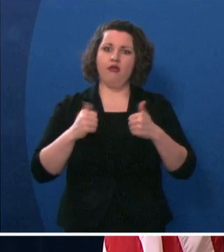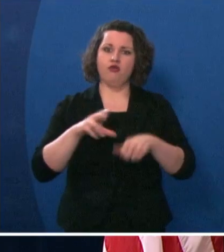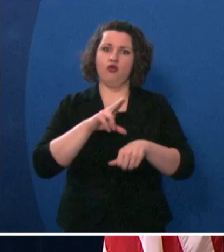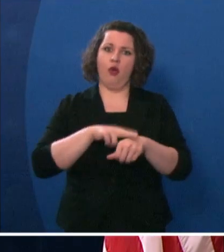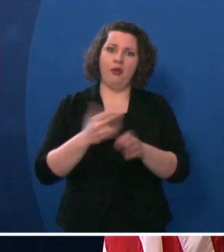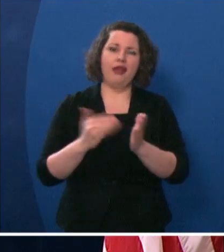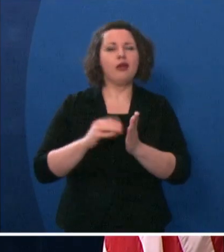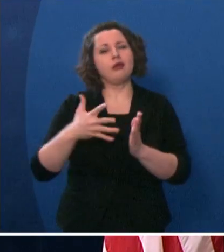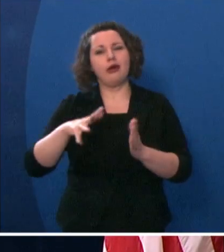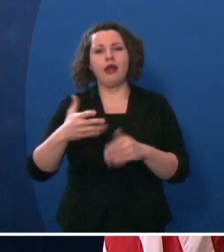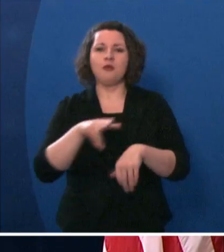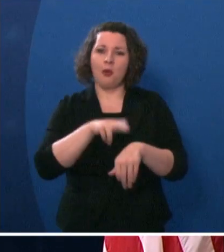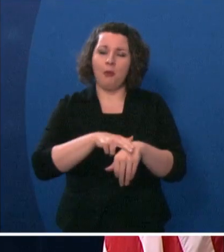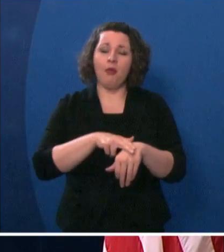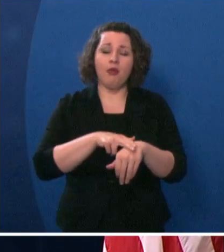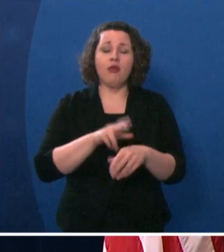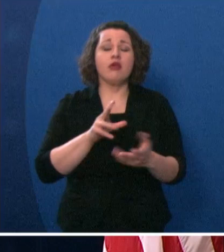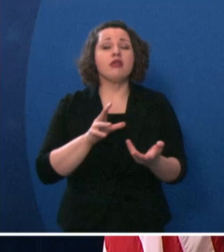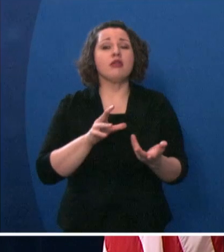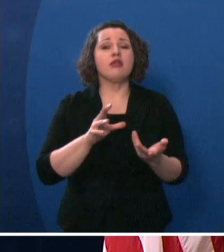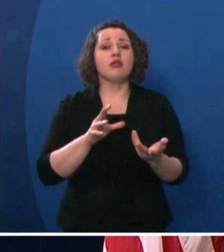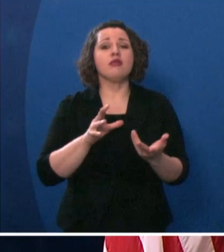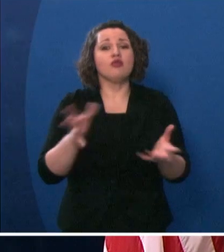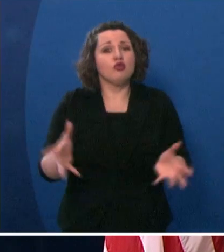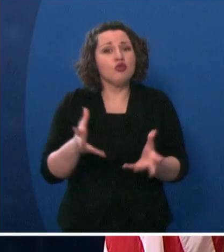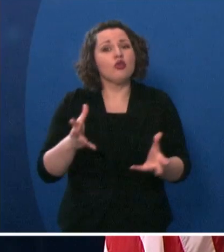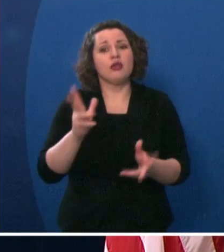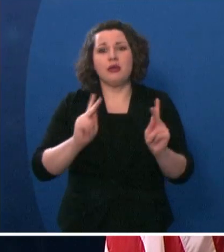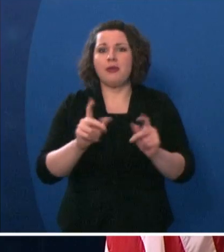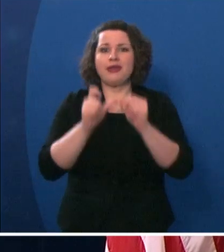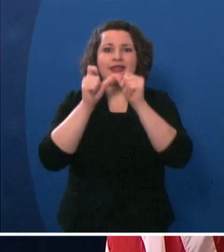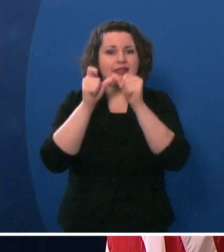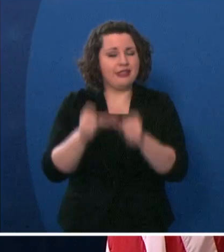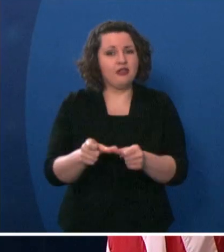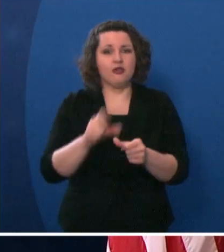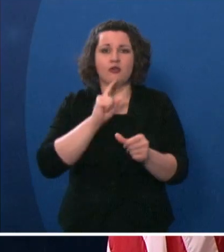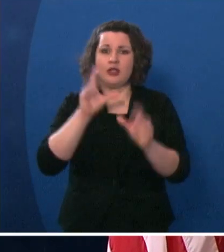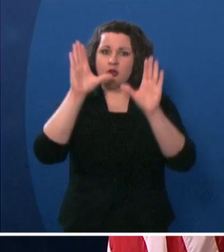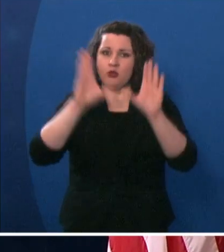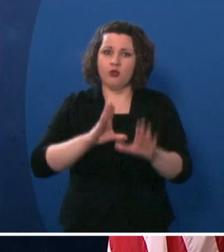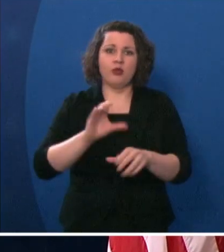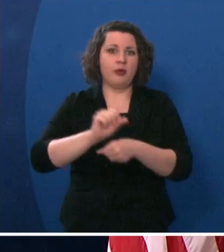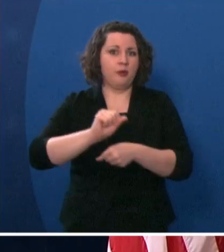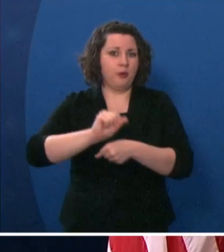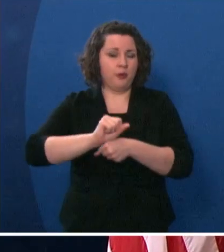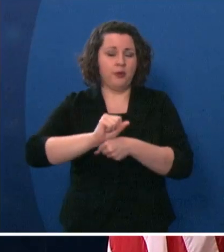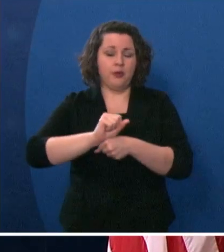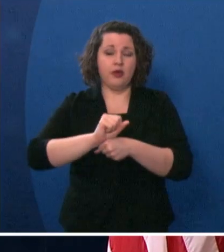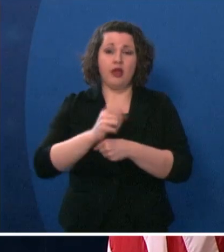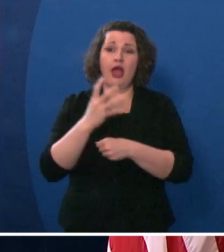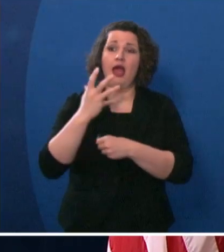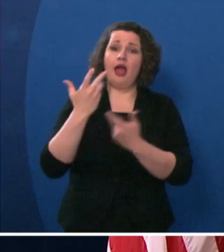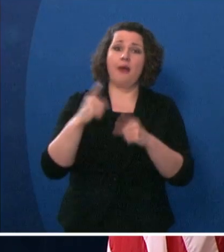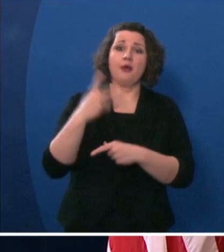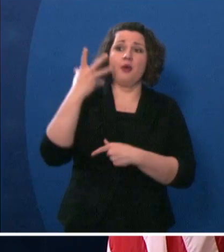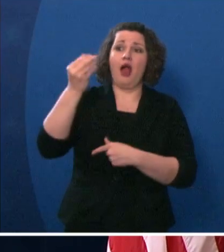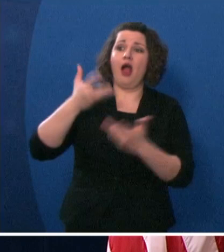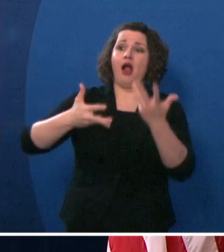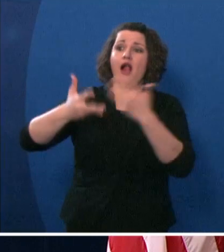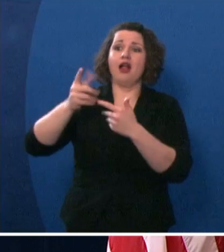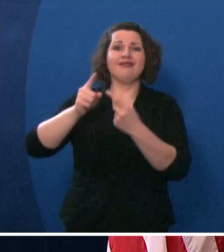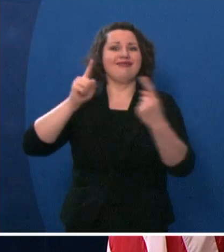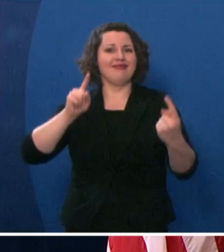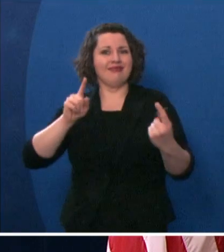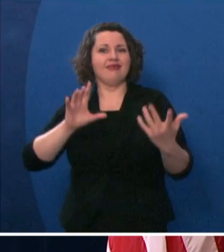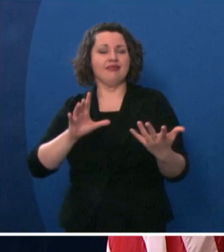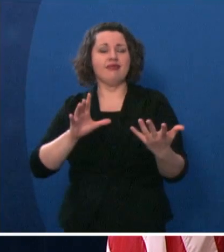or some normalcy. And so I just want to encourage Iowans to keep doing the great work that they're doing. When you're out and about, social distance. If you can't social distance,